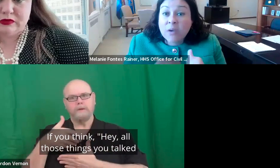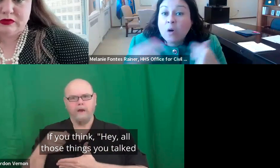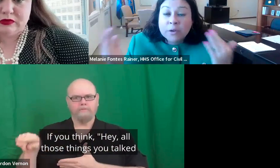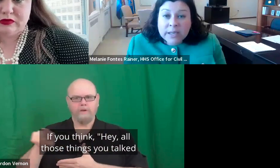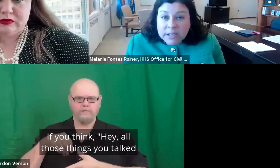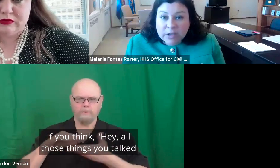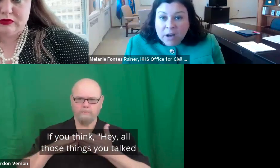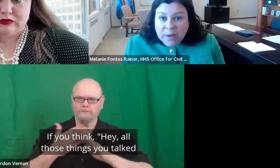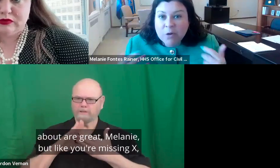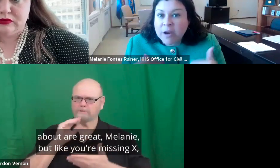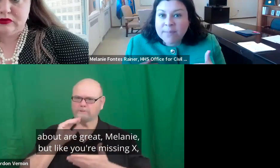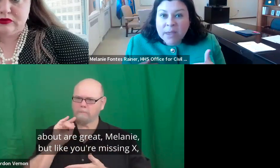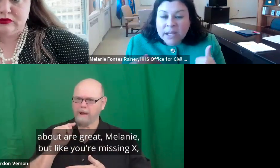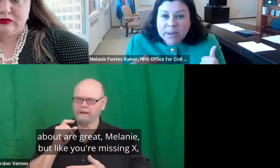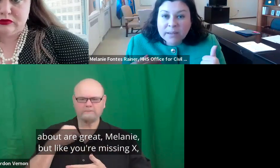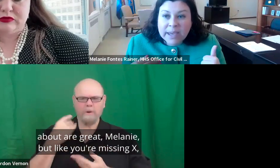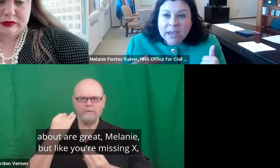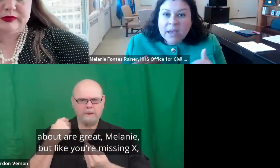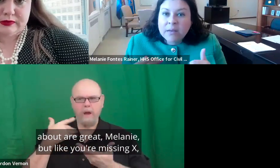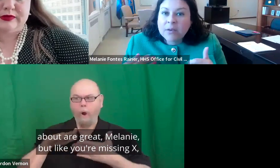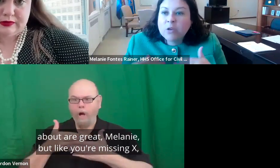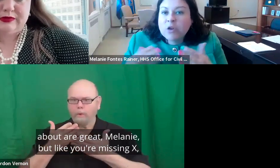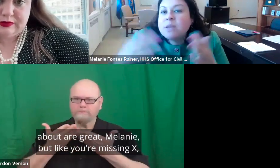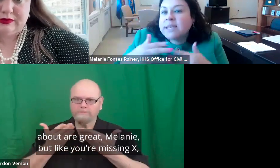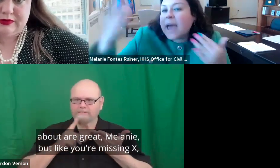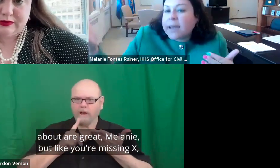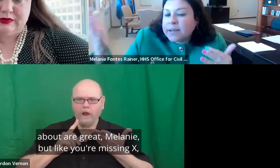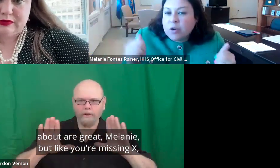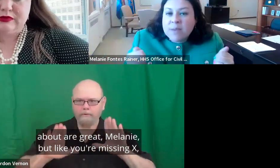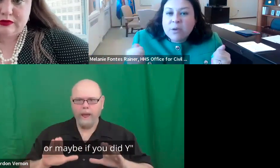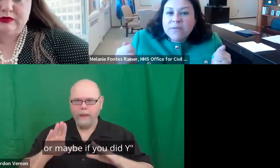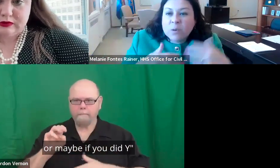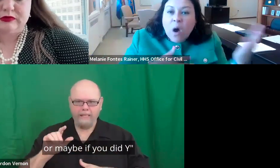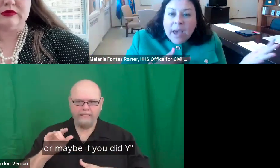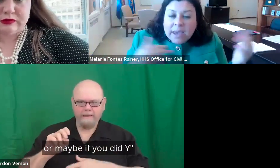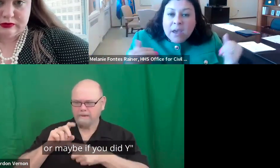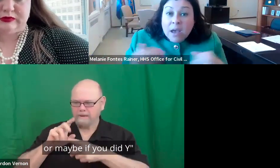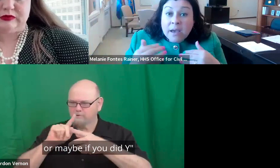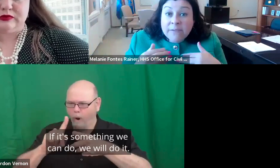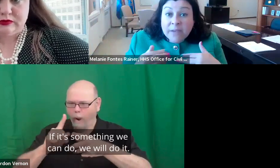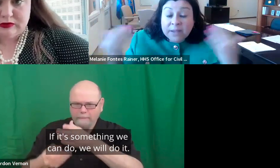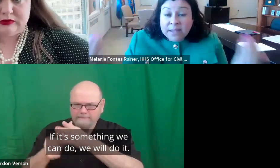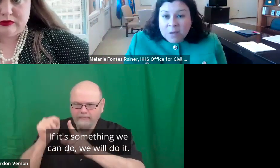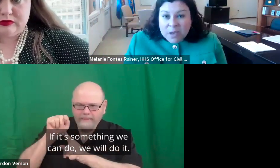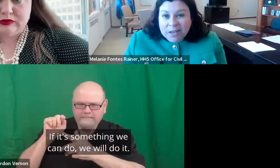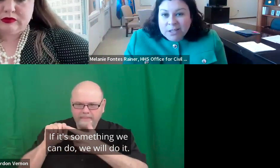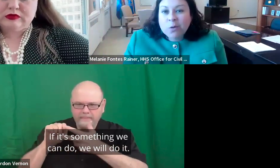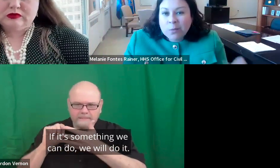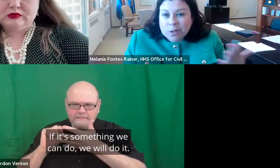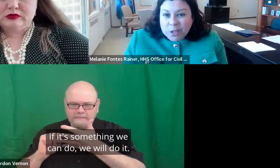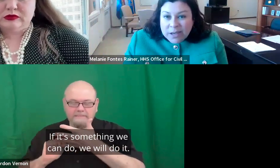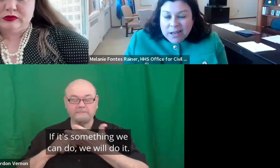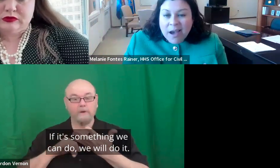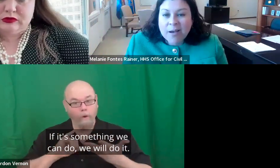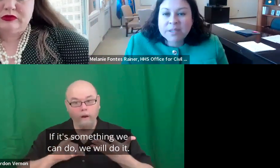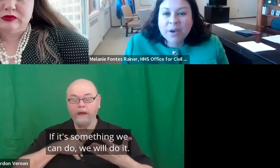think, hey, all those things you talked about are great, Melanie, but like you're missing X, or maybe if you did Y, if it's something we can do,